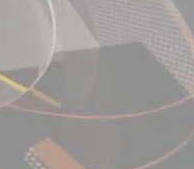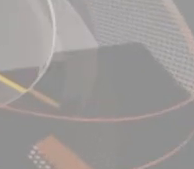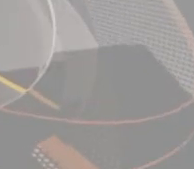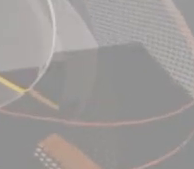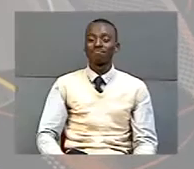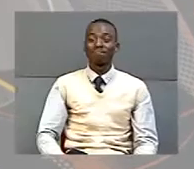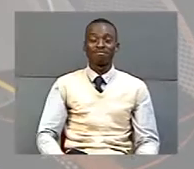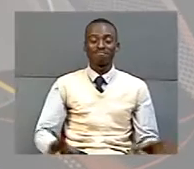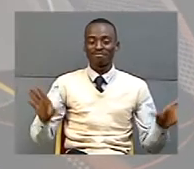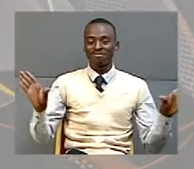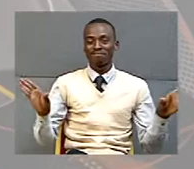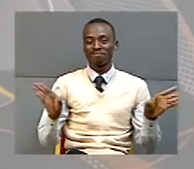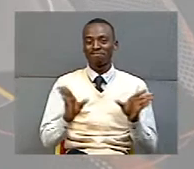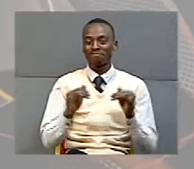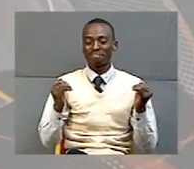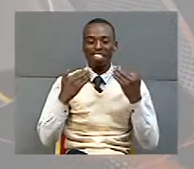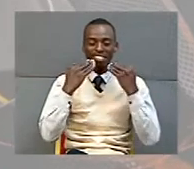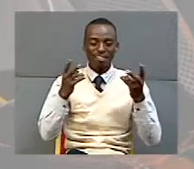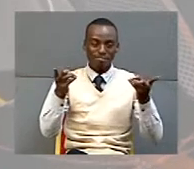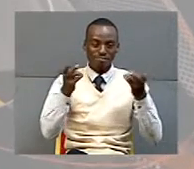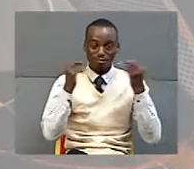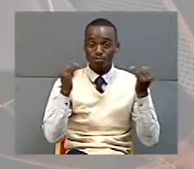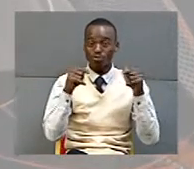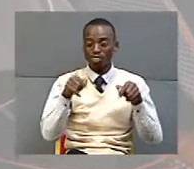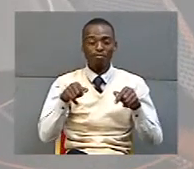And that does sum it up. Thank you for watching News Tonight.